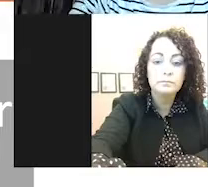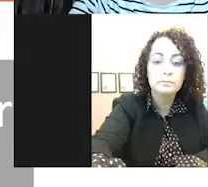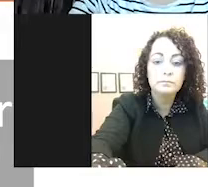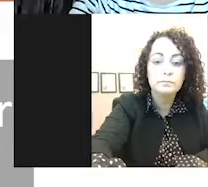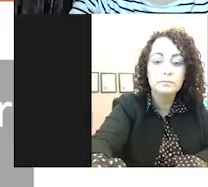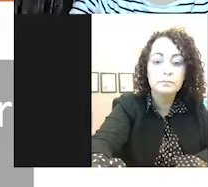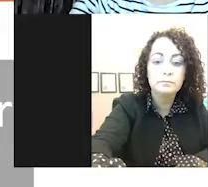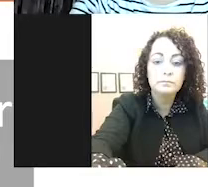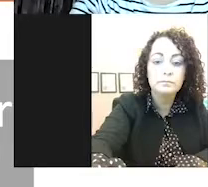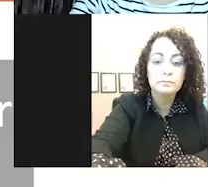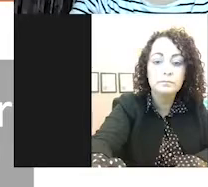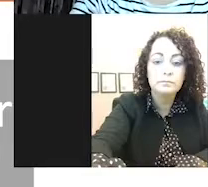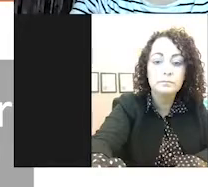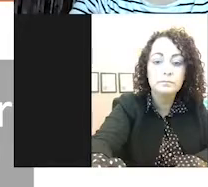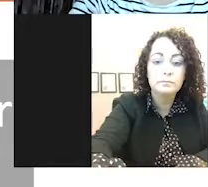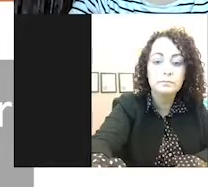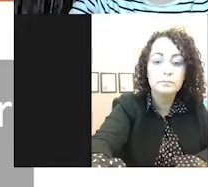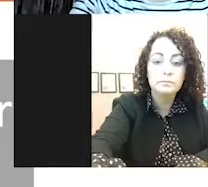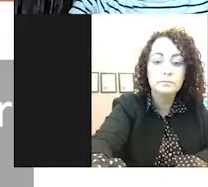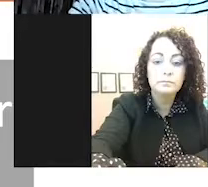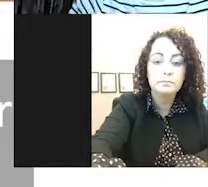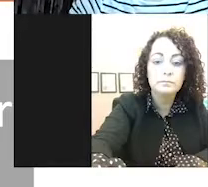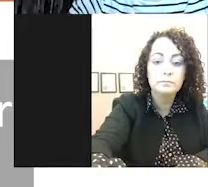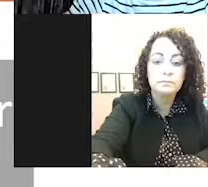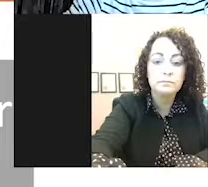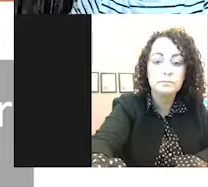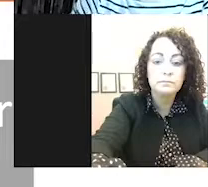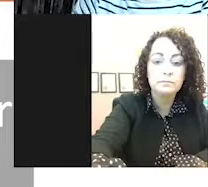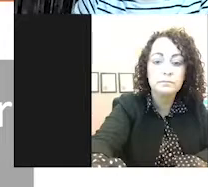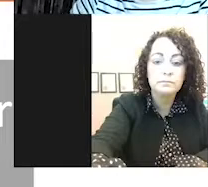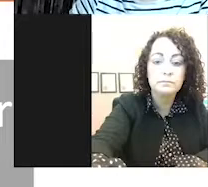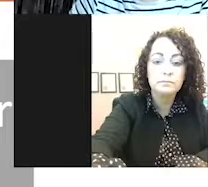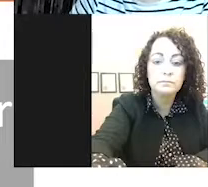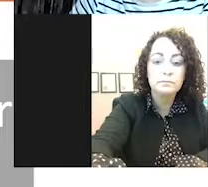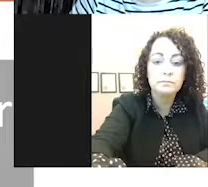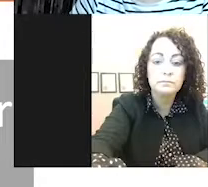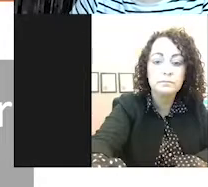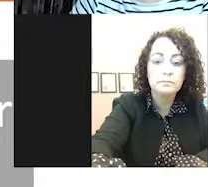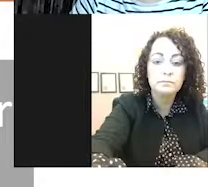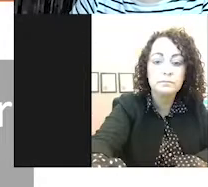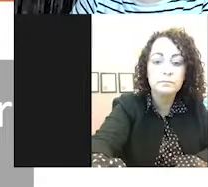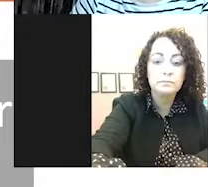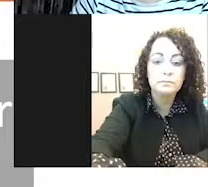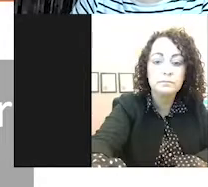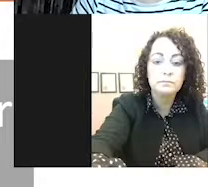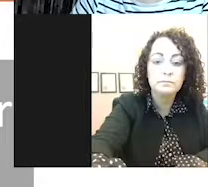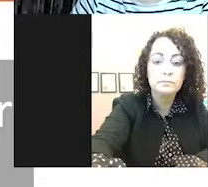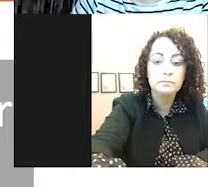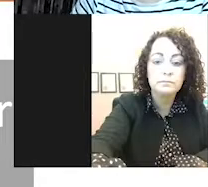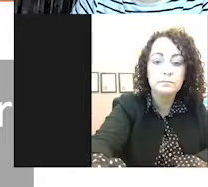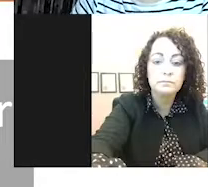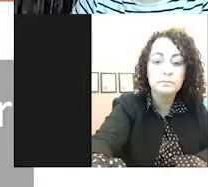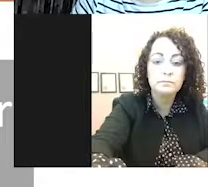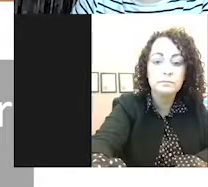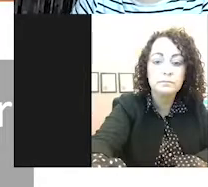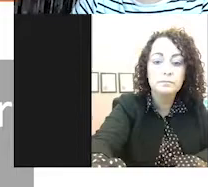end, that's no difficulty. And all these, I suppose, it's mobility and active